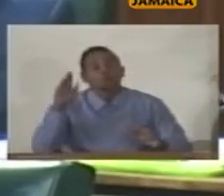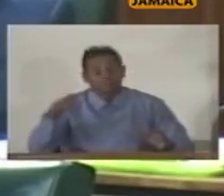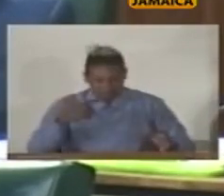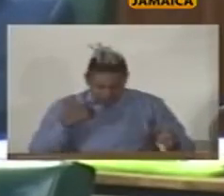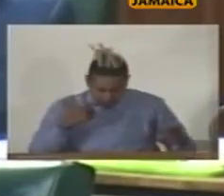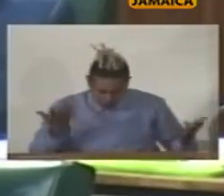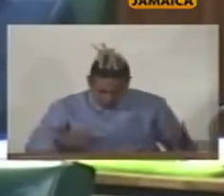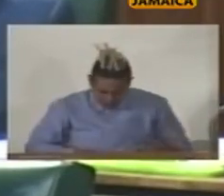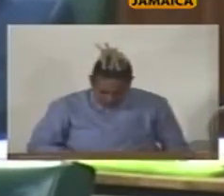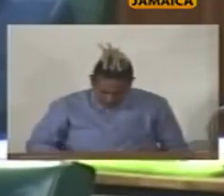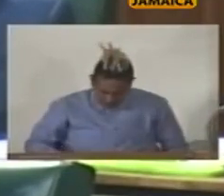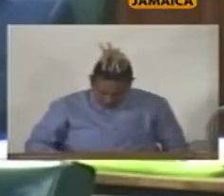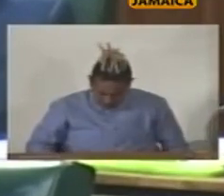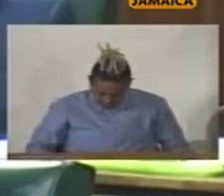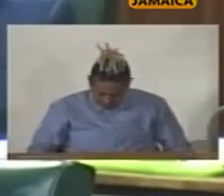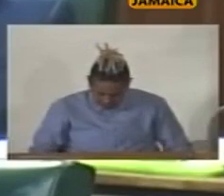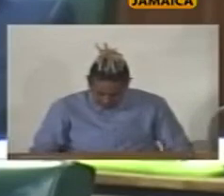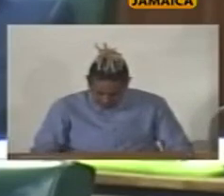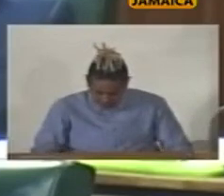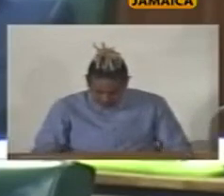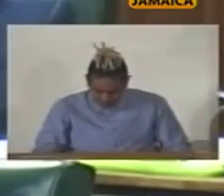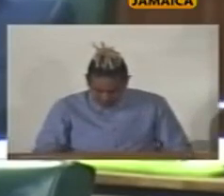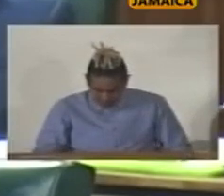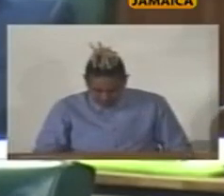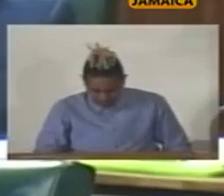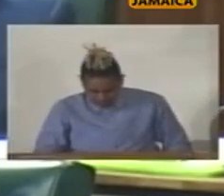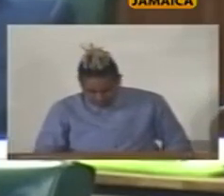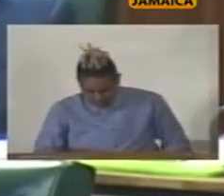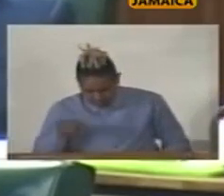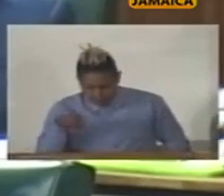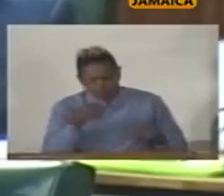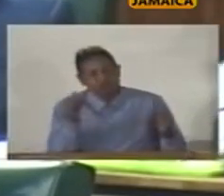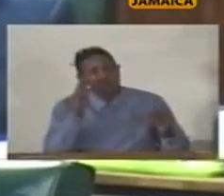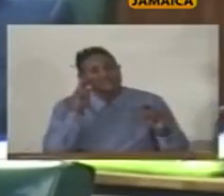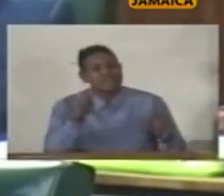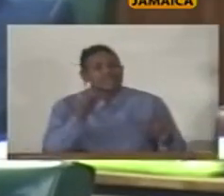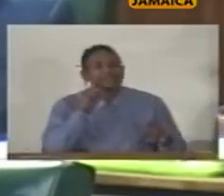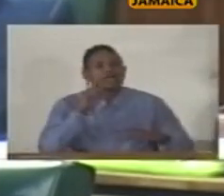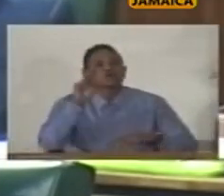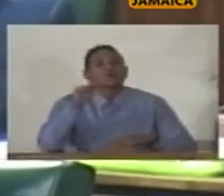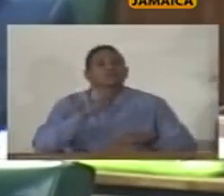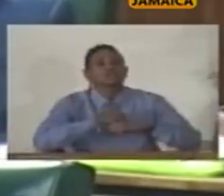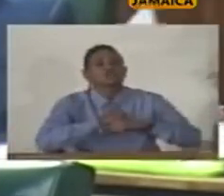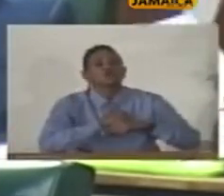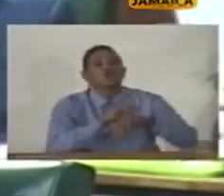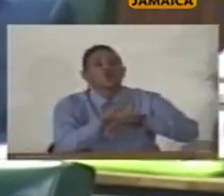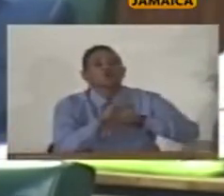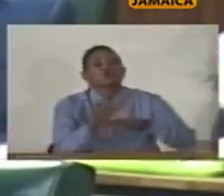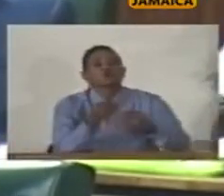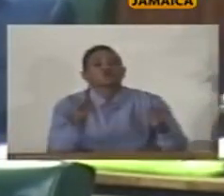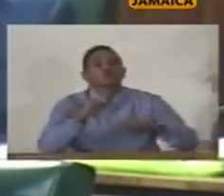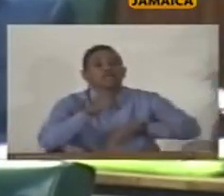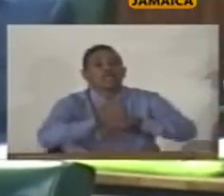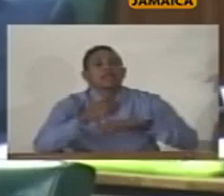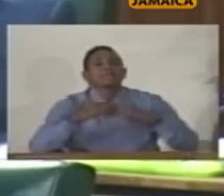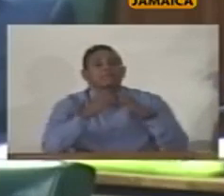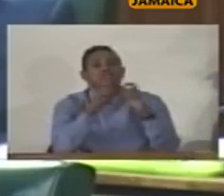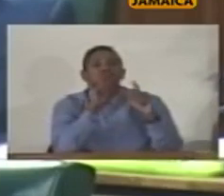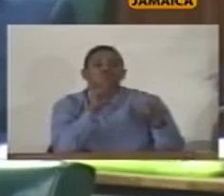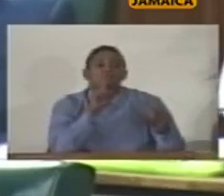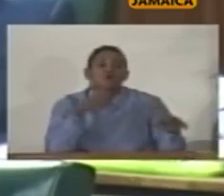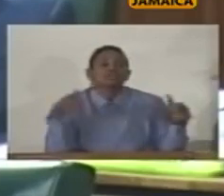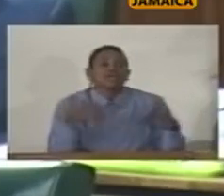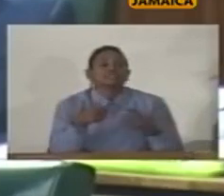follows. This resolution may be cited as the United Nations Security Council Resolution Implementation Reporting